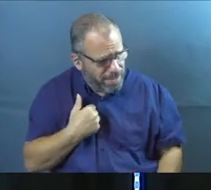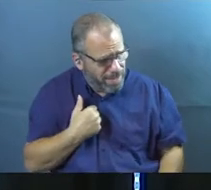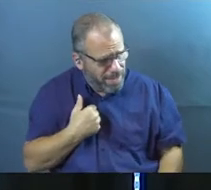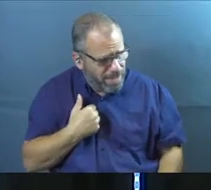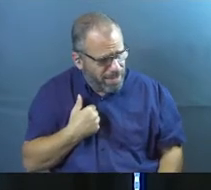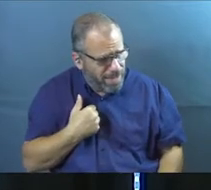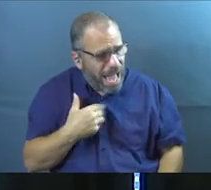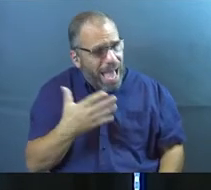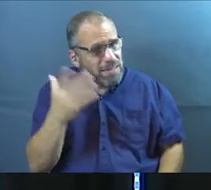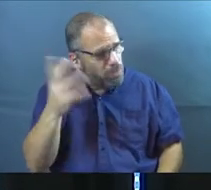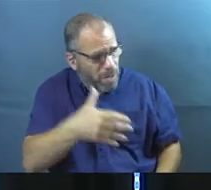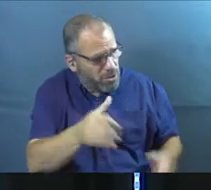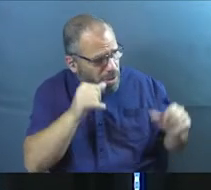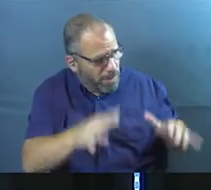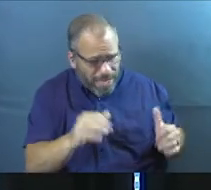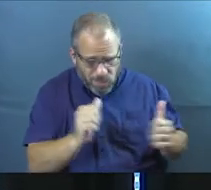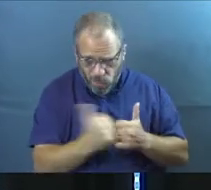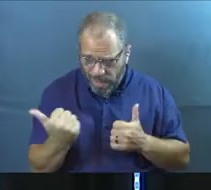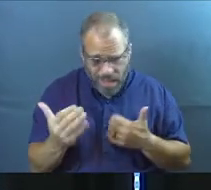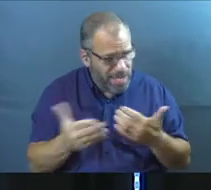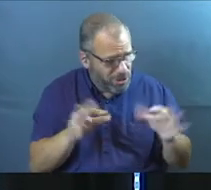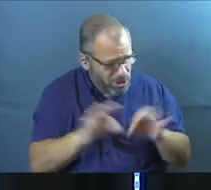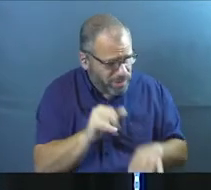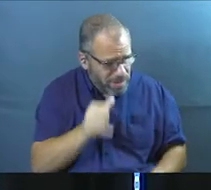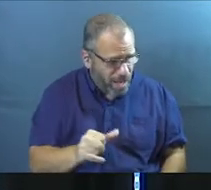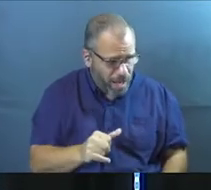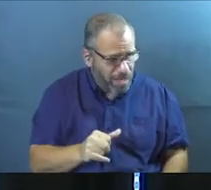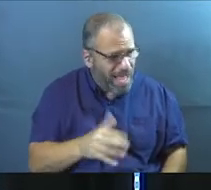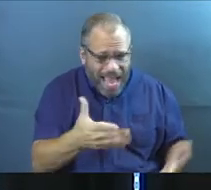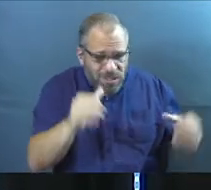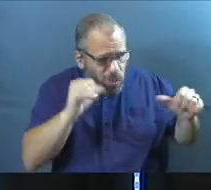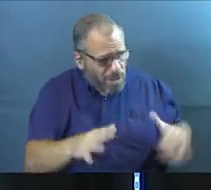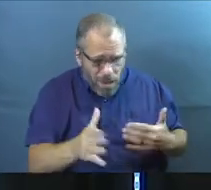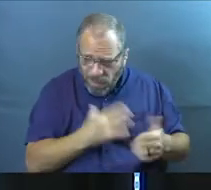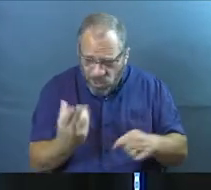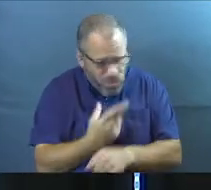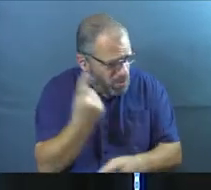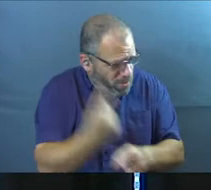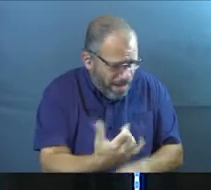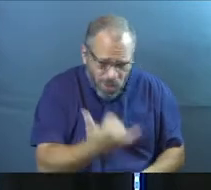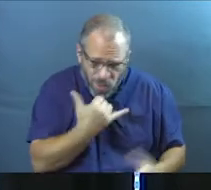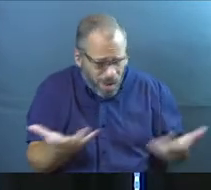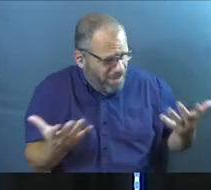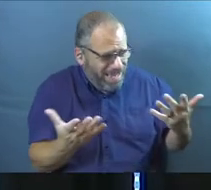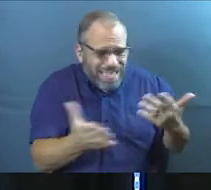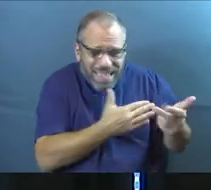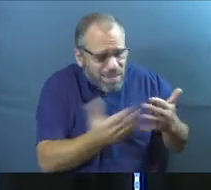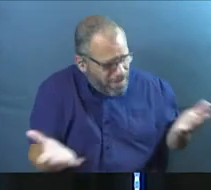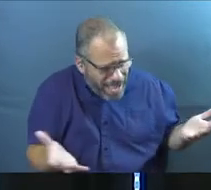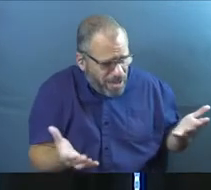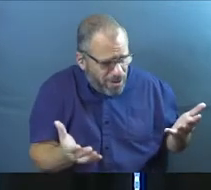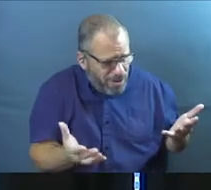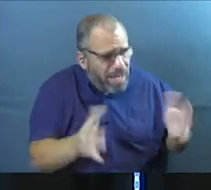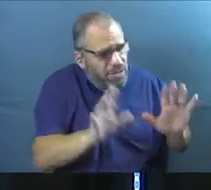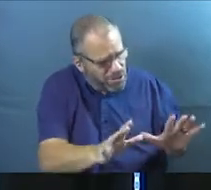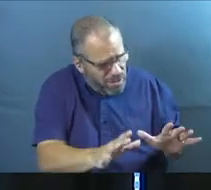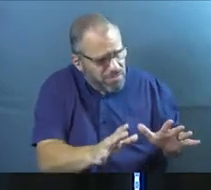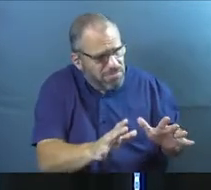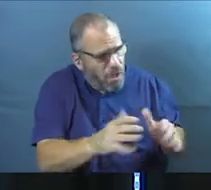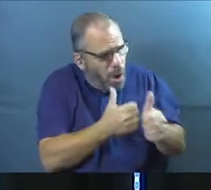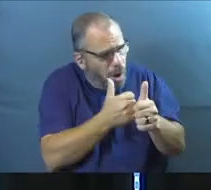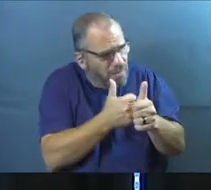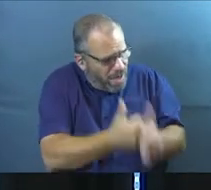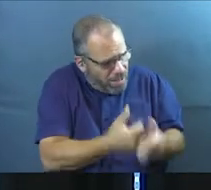you to bless somebody whether they deserved it or not. I asked you to bless somebody whether they're going to use it right or not. Can you just be